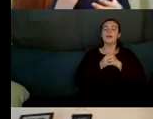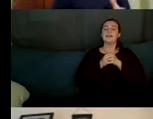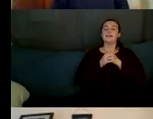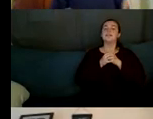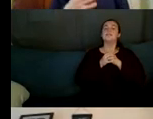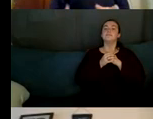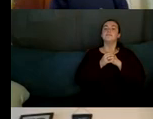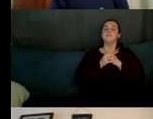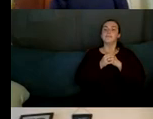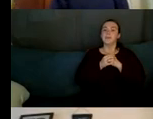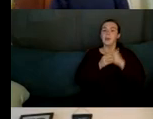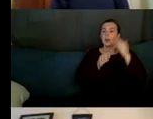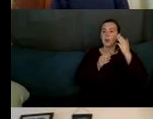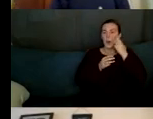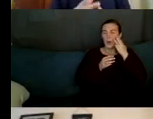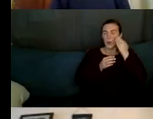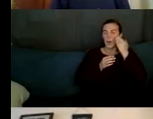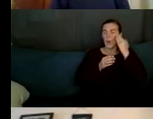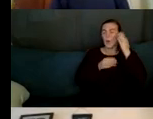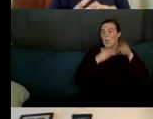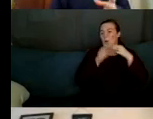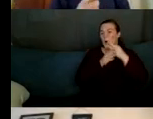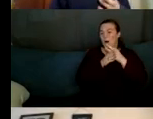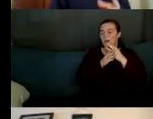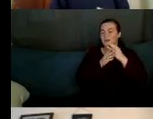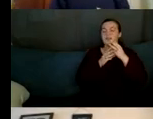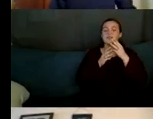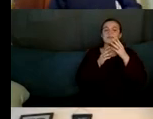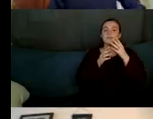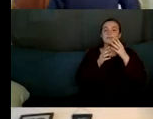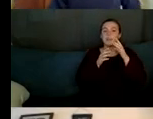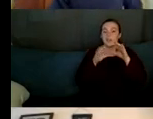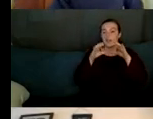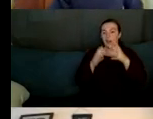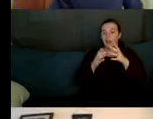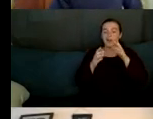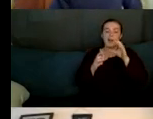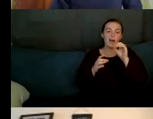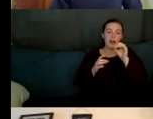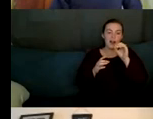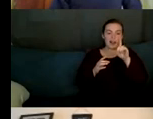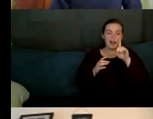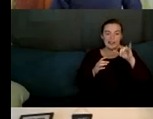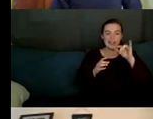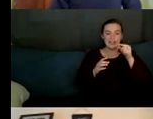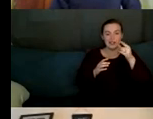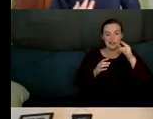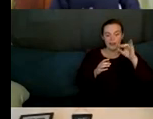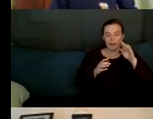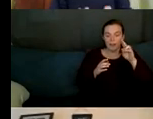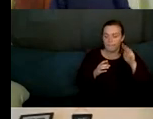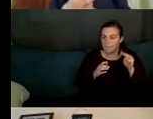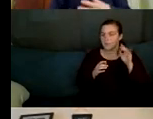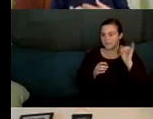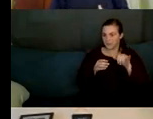like a known world collegium type event. But even if you're not doing that sort of an event, it is still something that I think you can